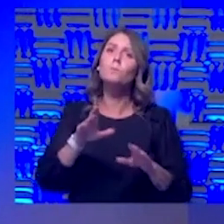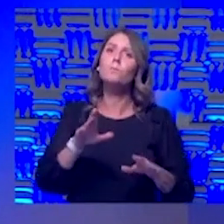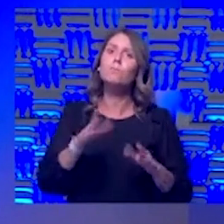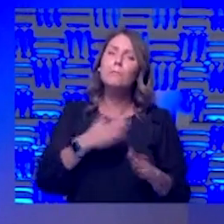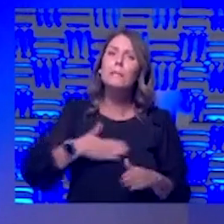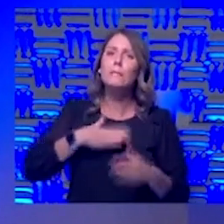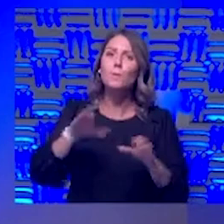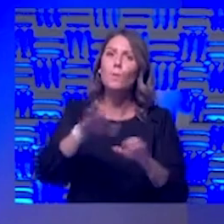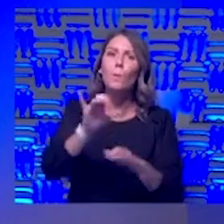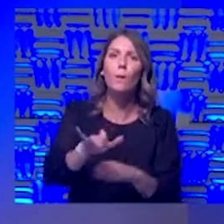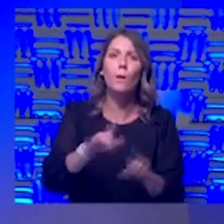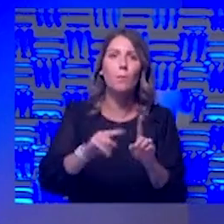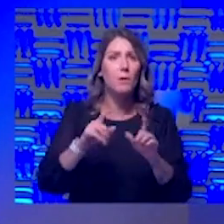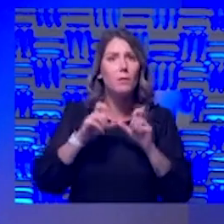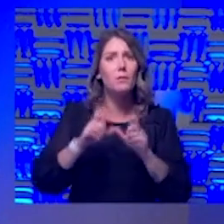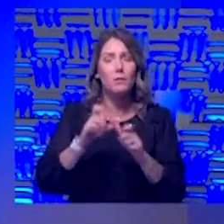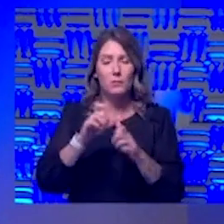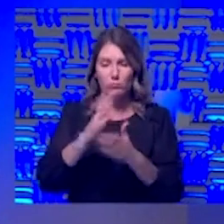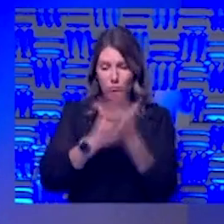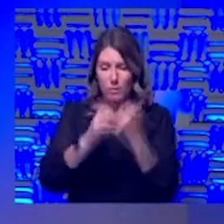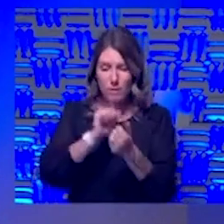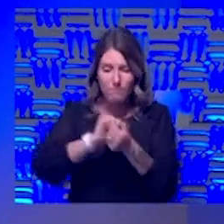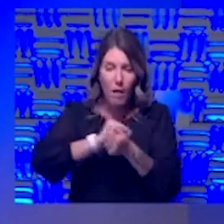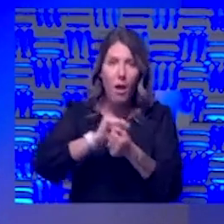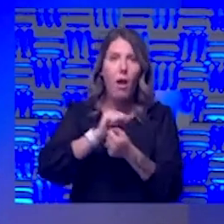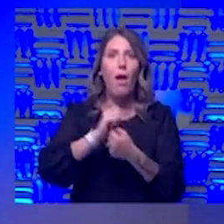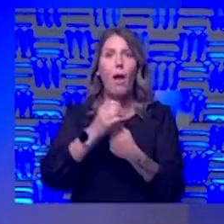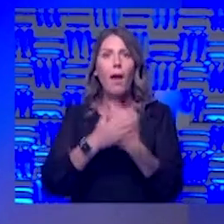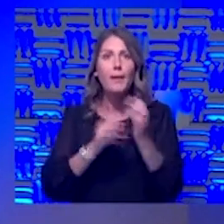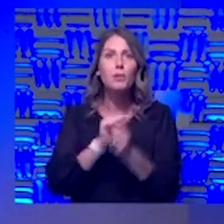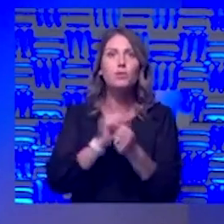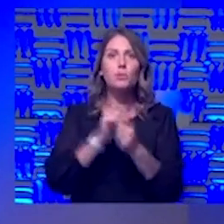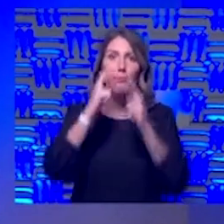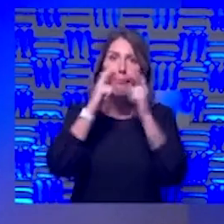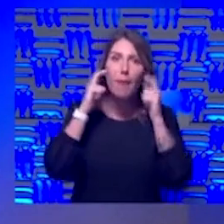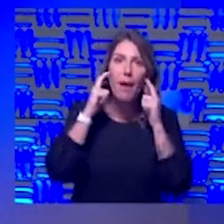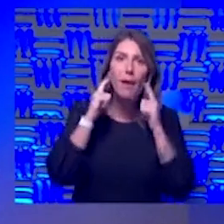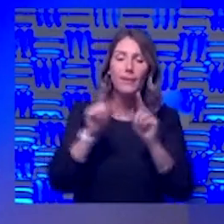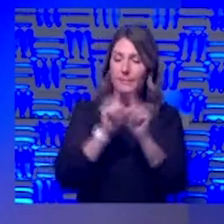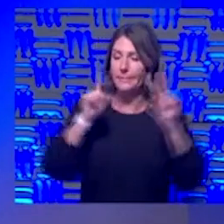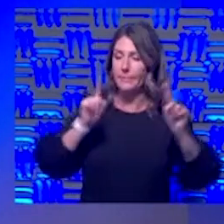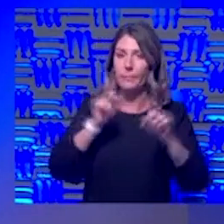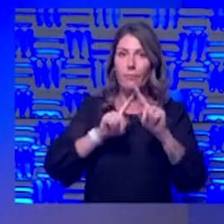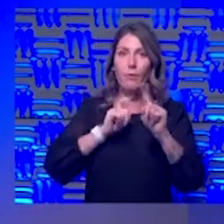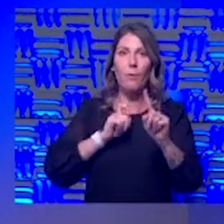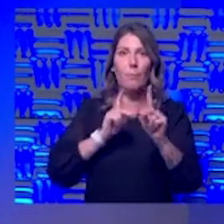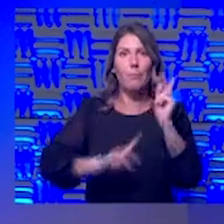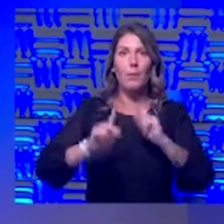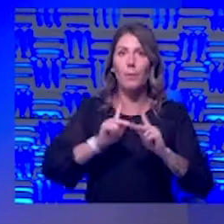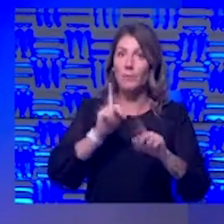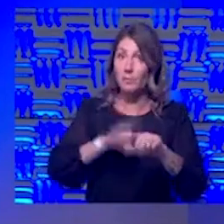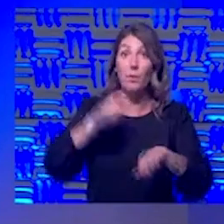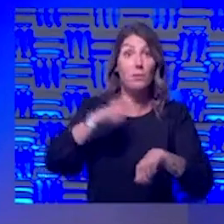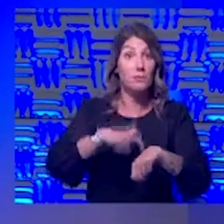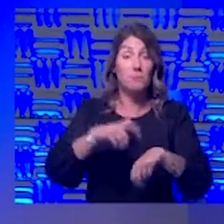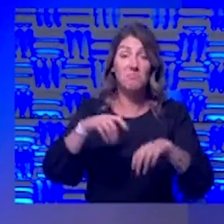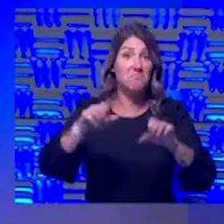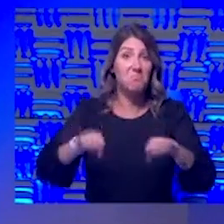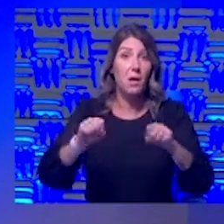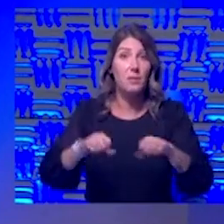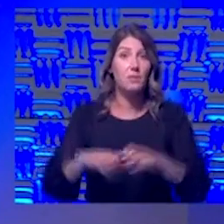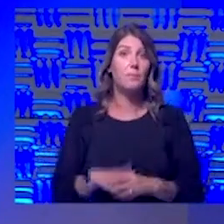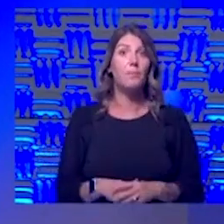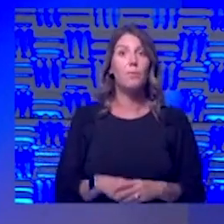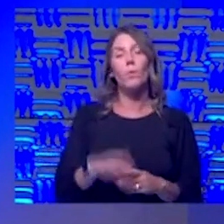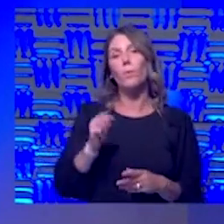again, continue the hand hygiene, continue the mask, continue to be as separated from people for as long as you can, you know, unless you have to